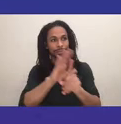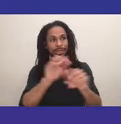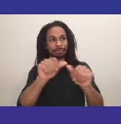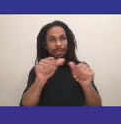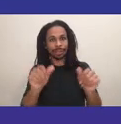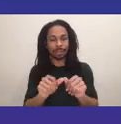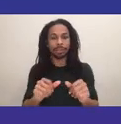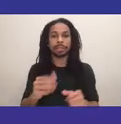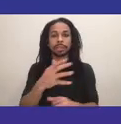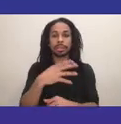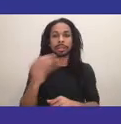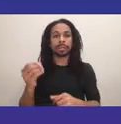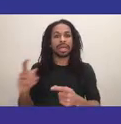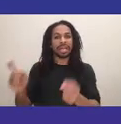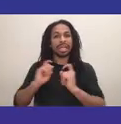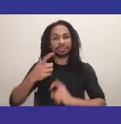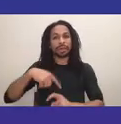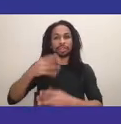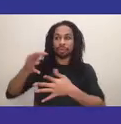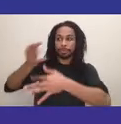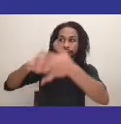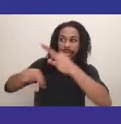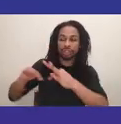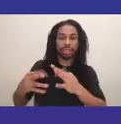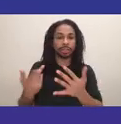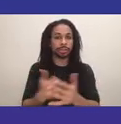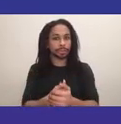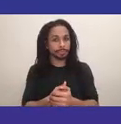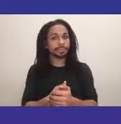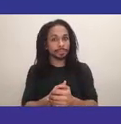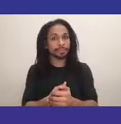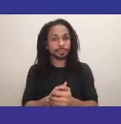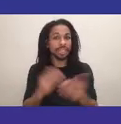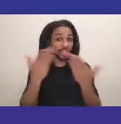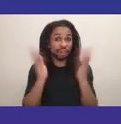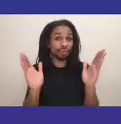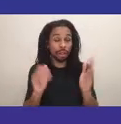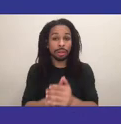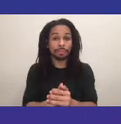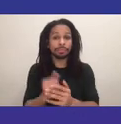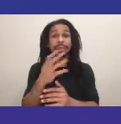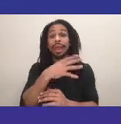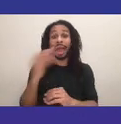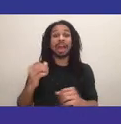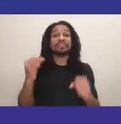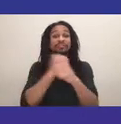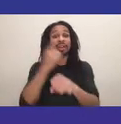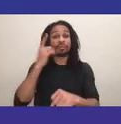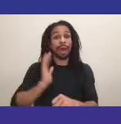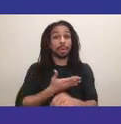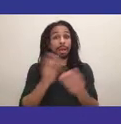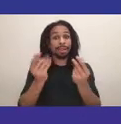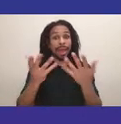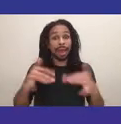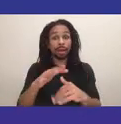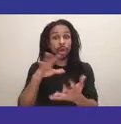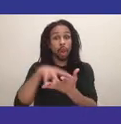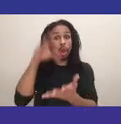And just give us reparations in general, as well as fight for our land and learn its